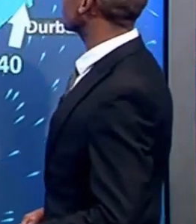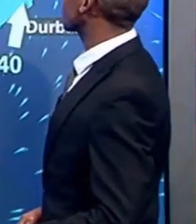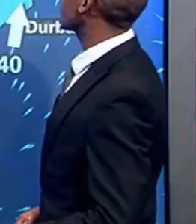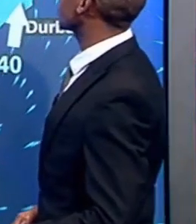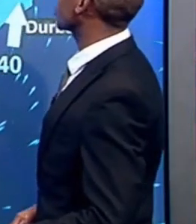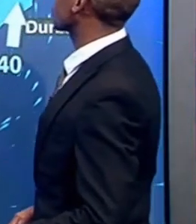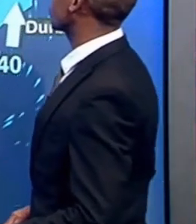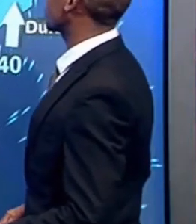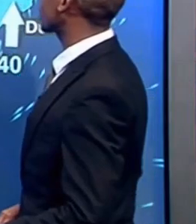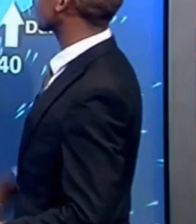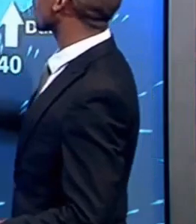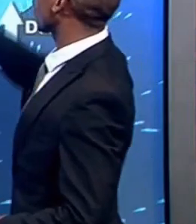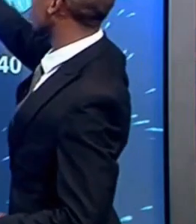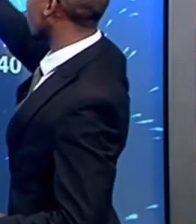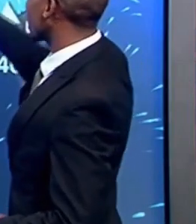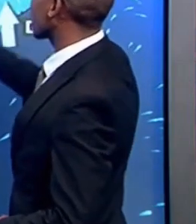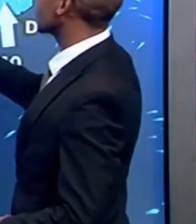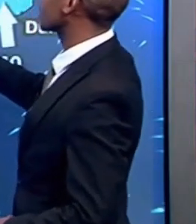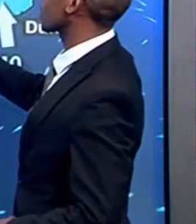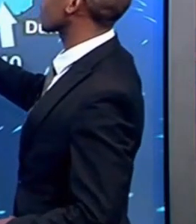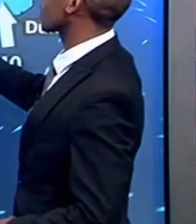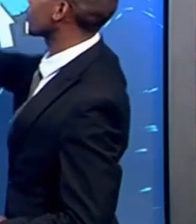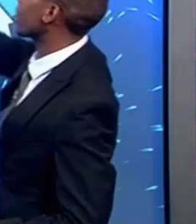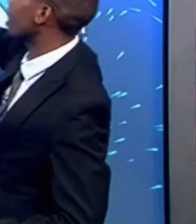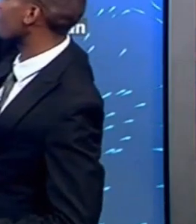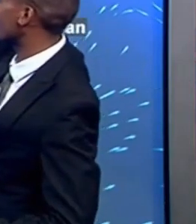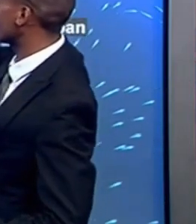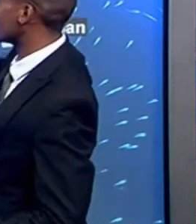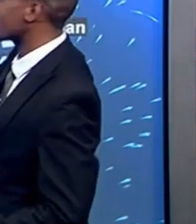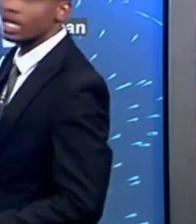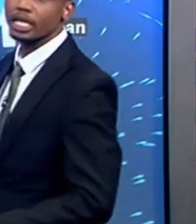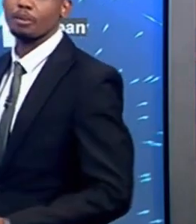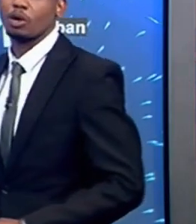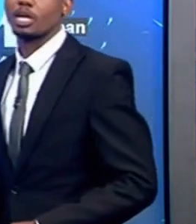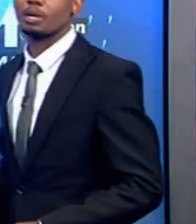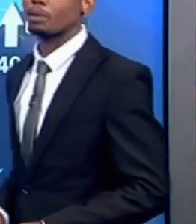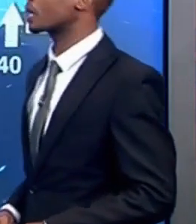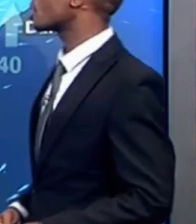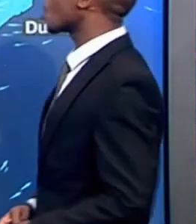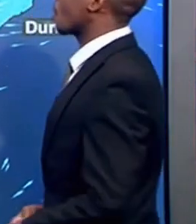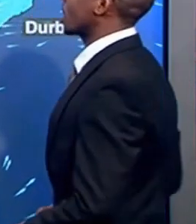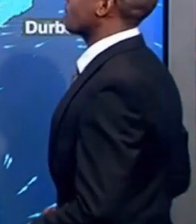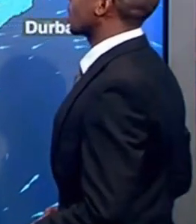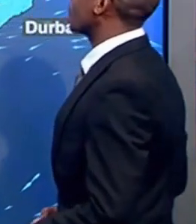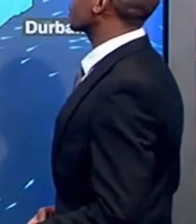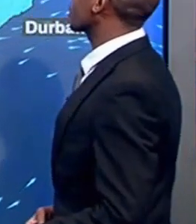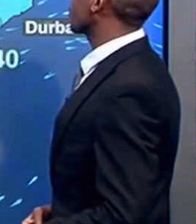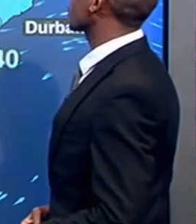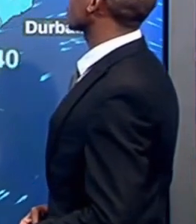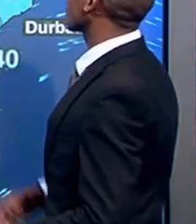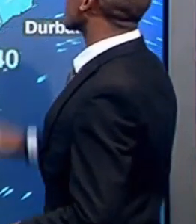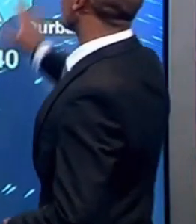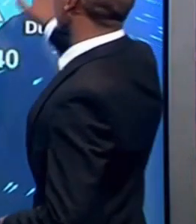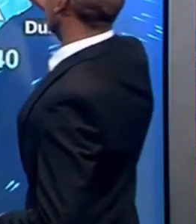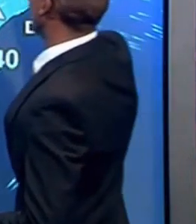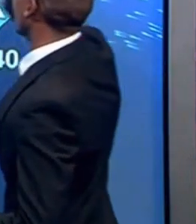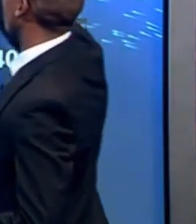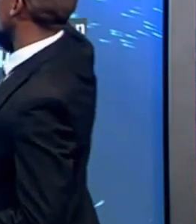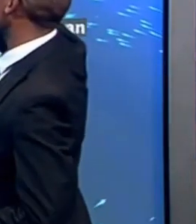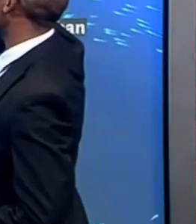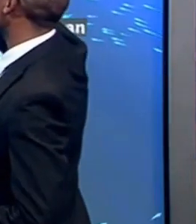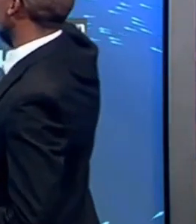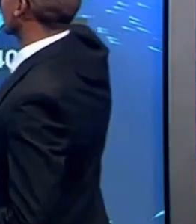30 le diperesente tše 30 go theogela tlase dikarolo tša gona ka kwagola Bloemfontein ke mario makabakabana go me re lebela gape le tšatši la go sasa dipula tšeo di